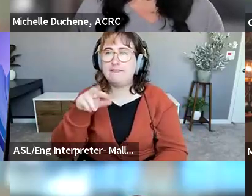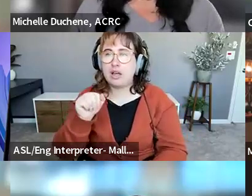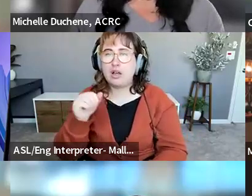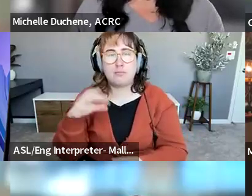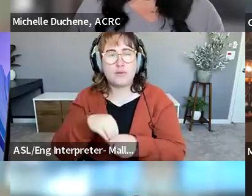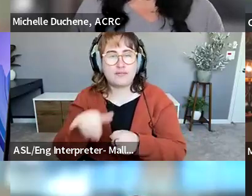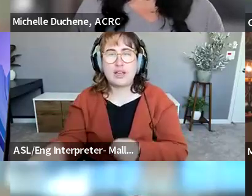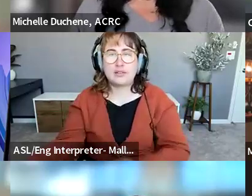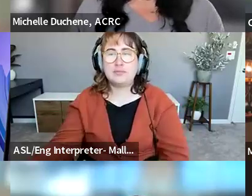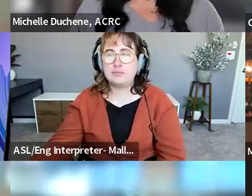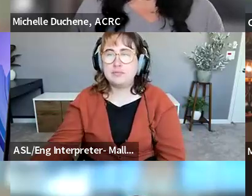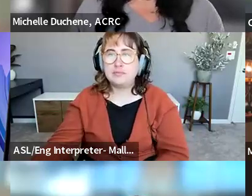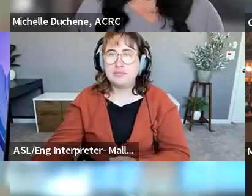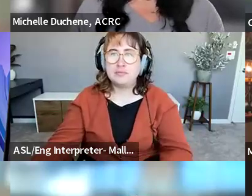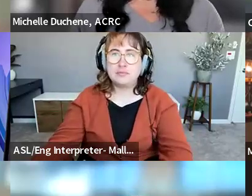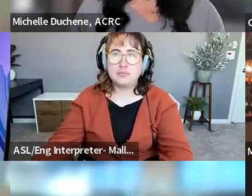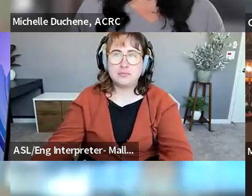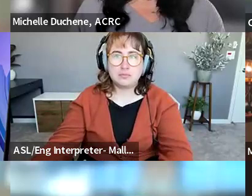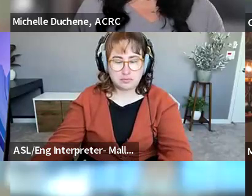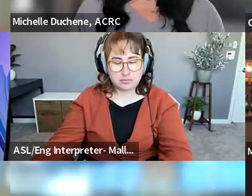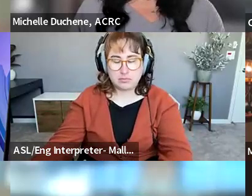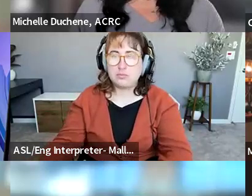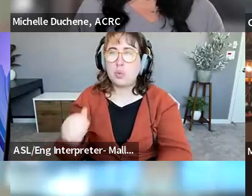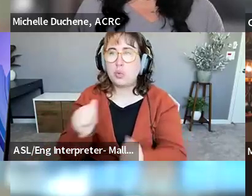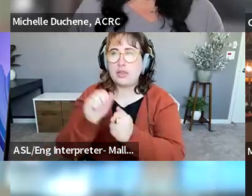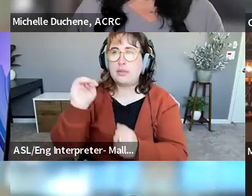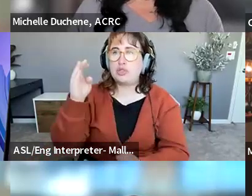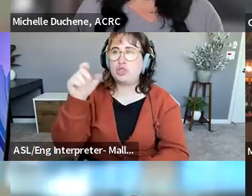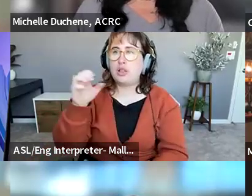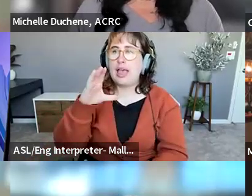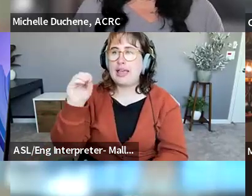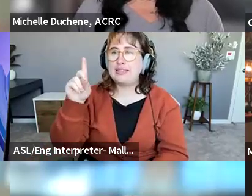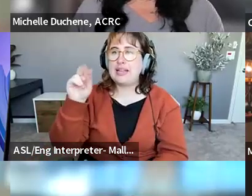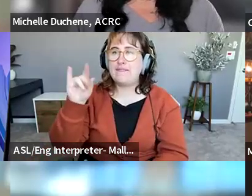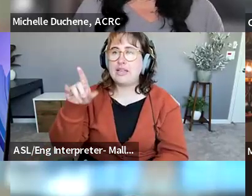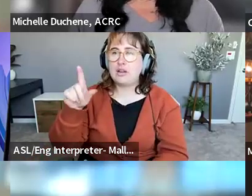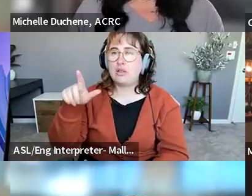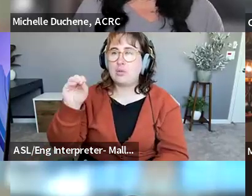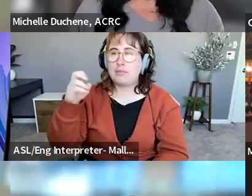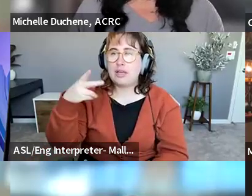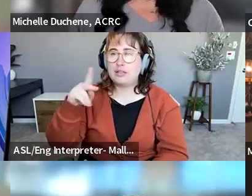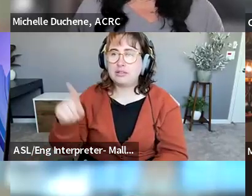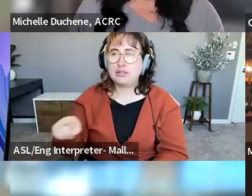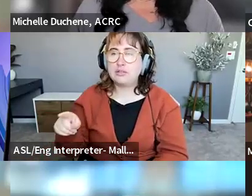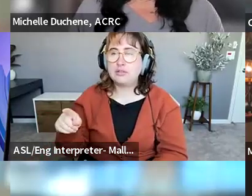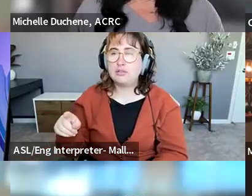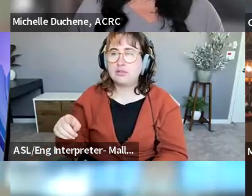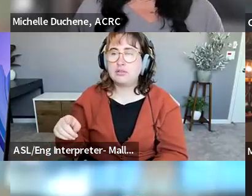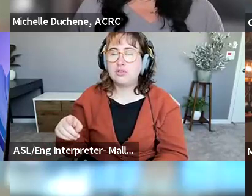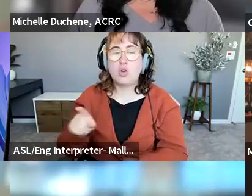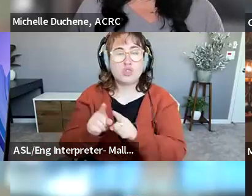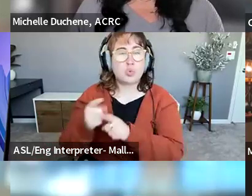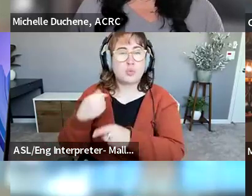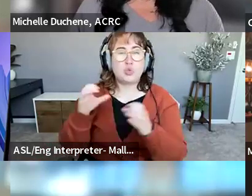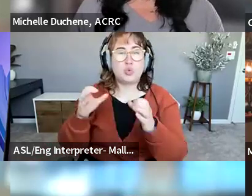participating with Michelle and David Lopez. So and we've also done like shorter